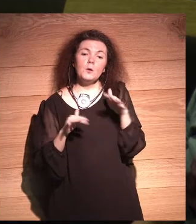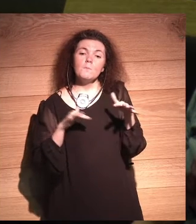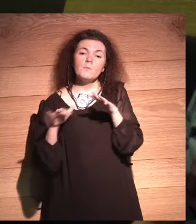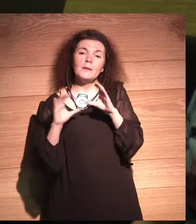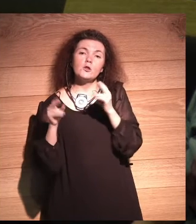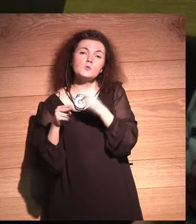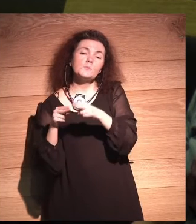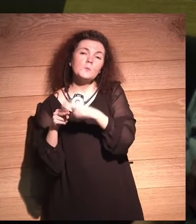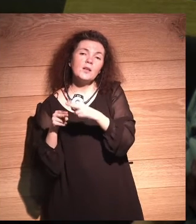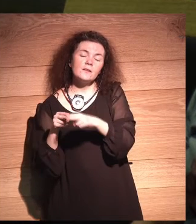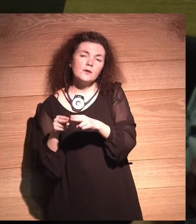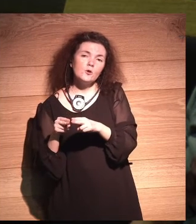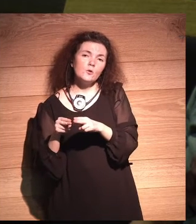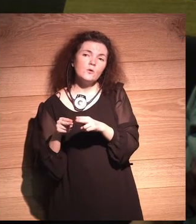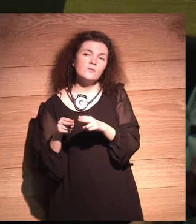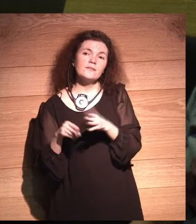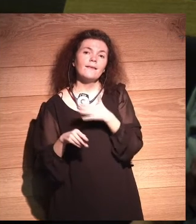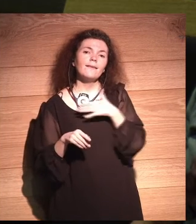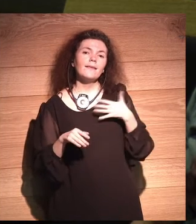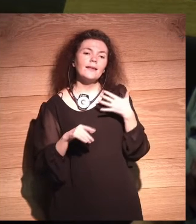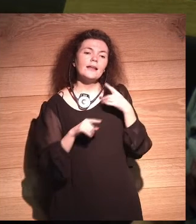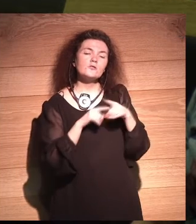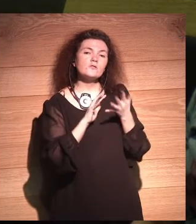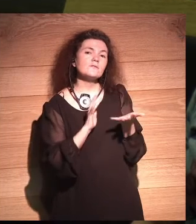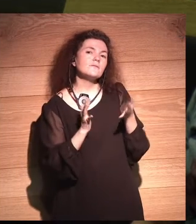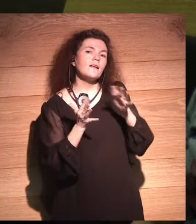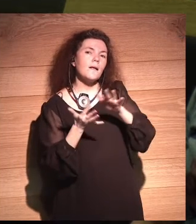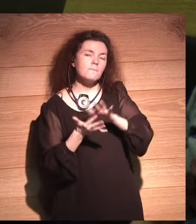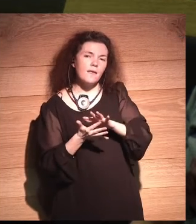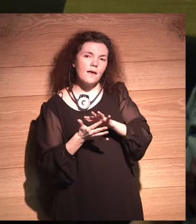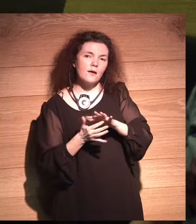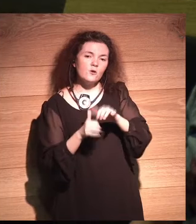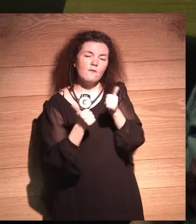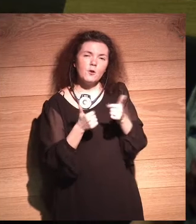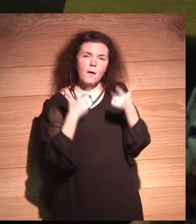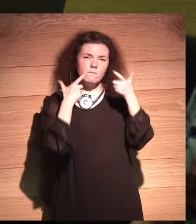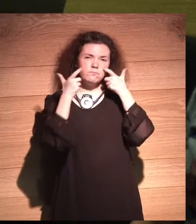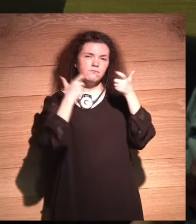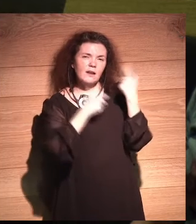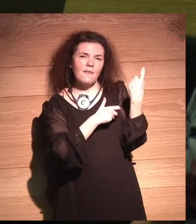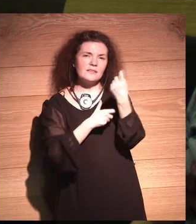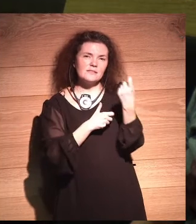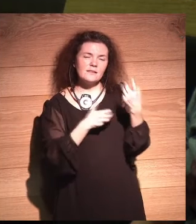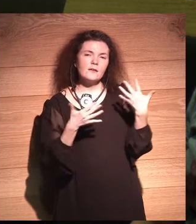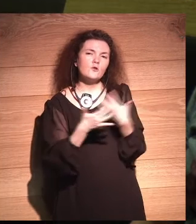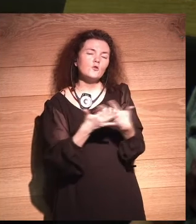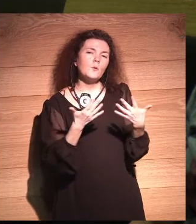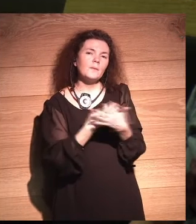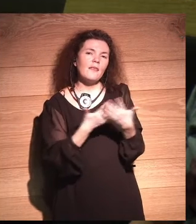drastically need also a combination of leadership and direct democracy or any